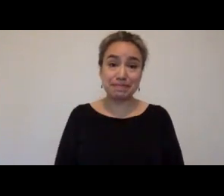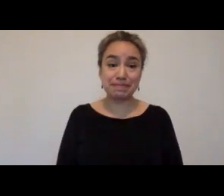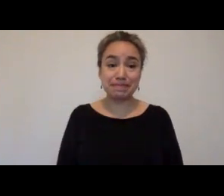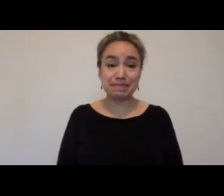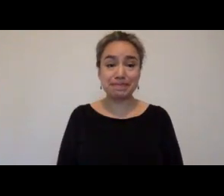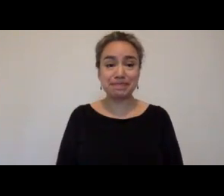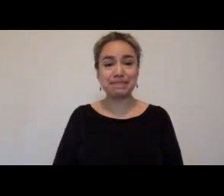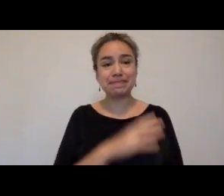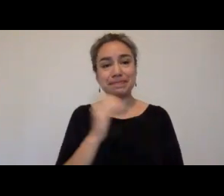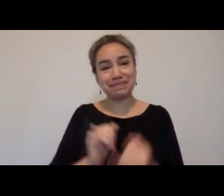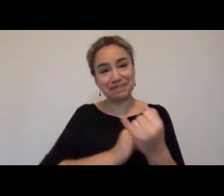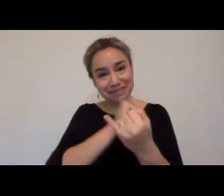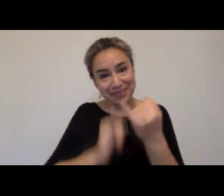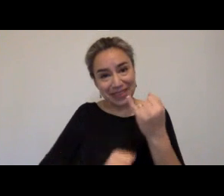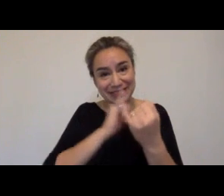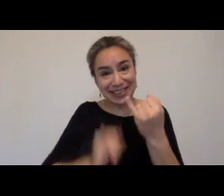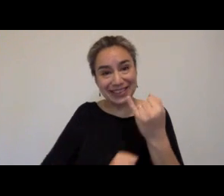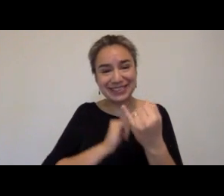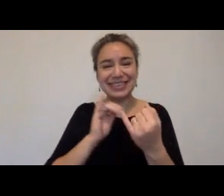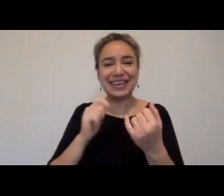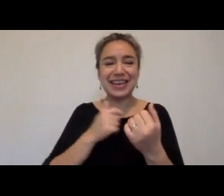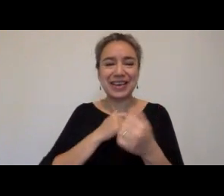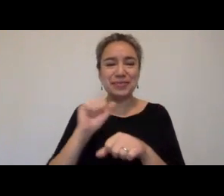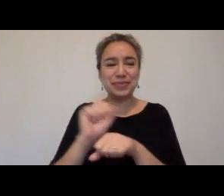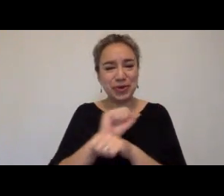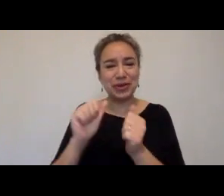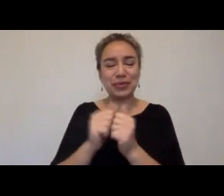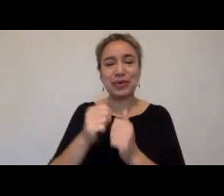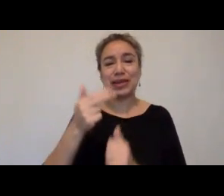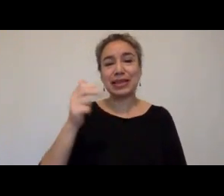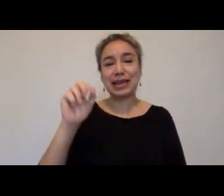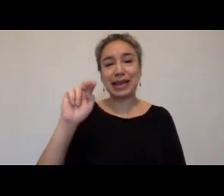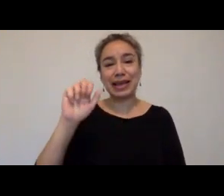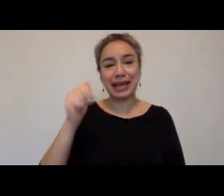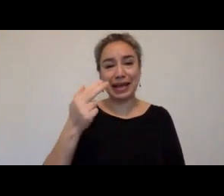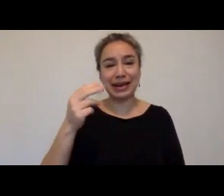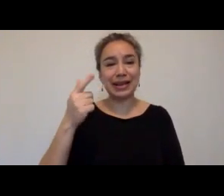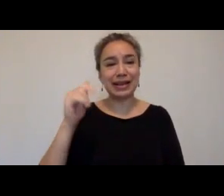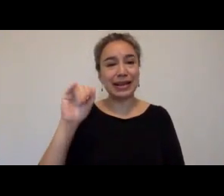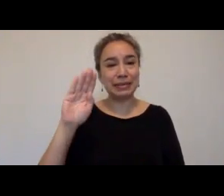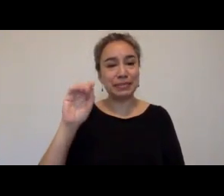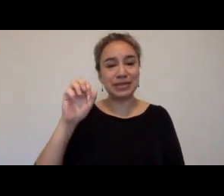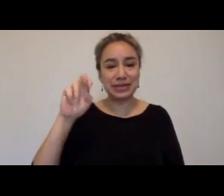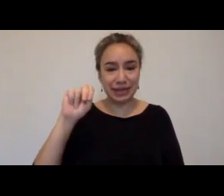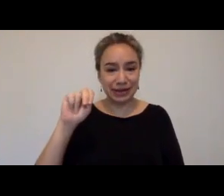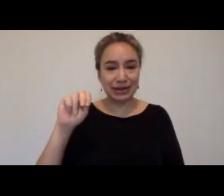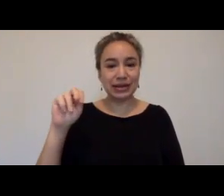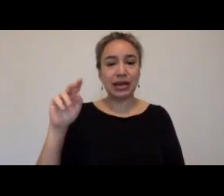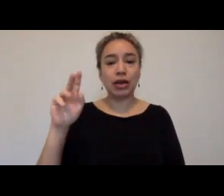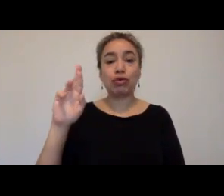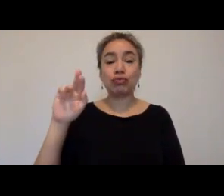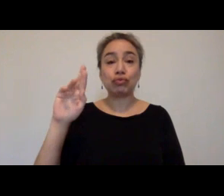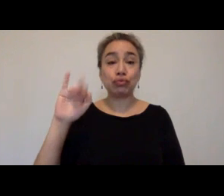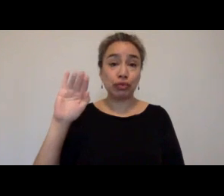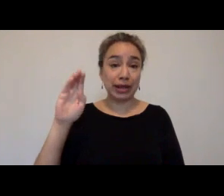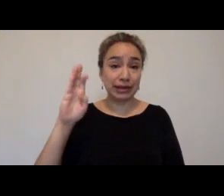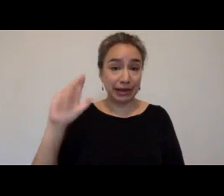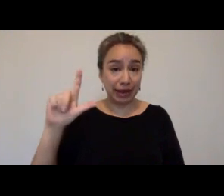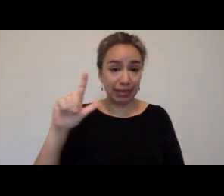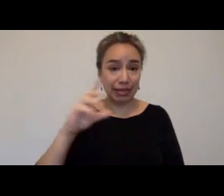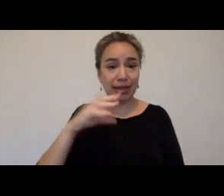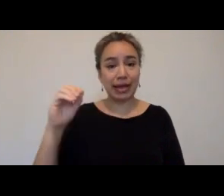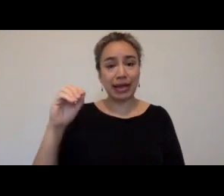And finally, I'm working with Hannah Gibson, Christina Rydell, and Jacqueline Luck on a survey about the state of African languages